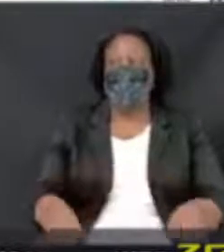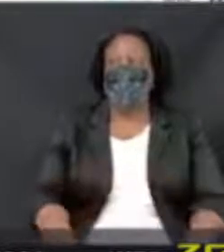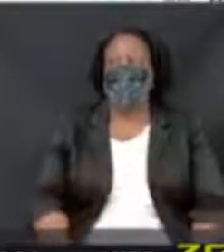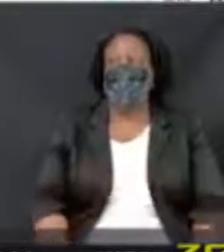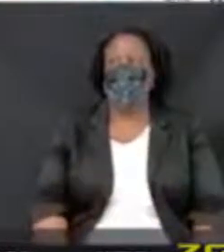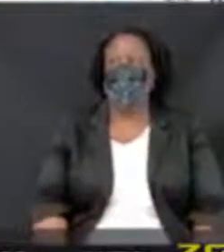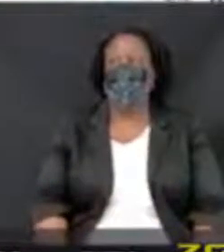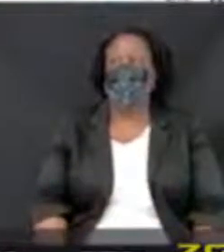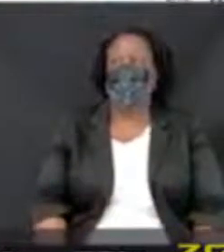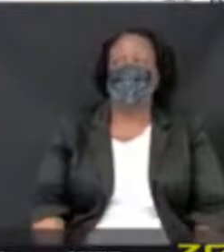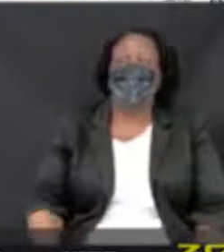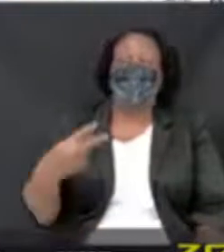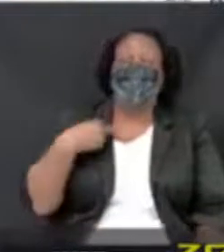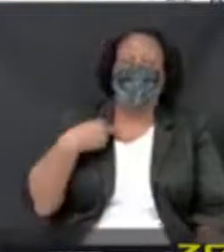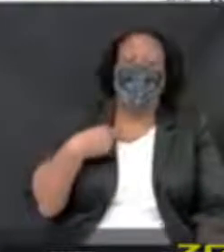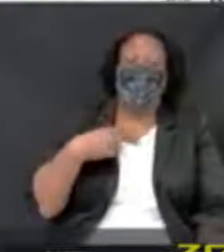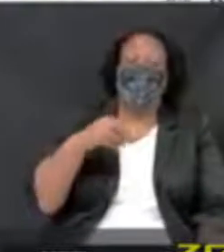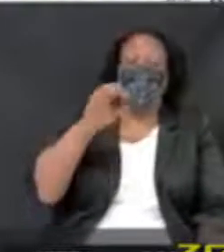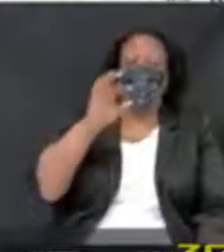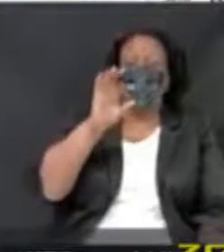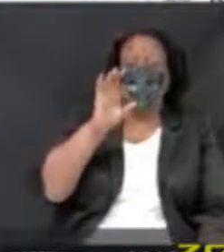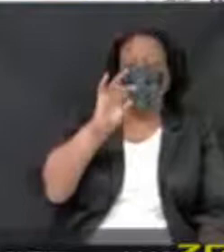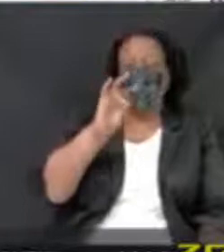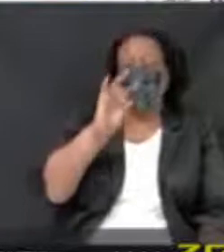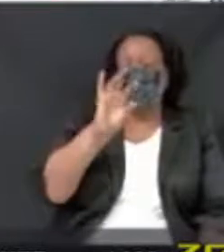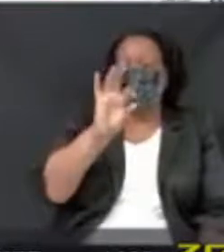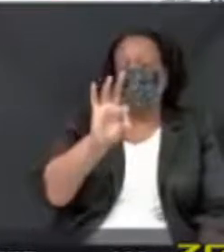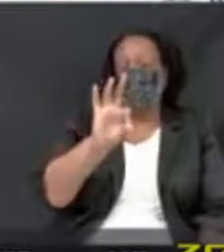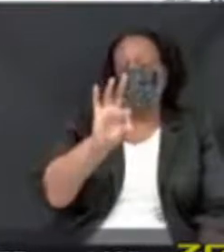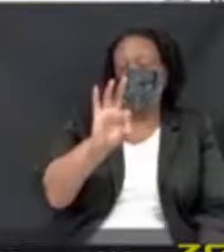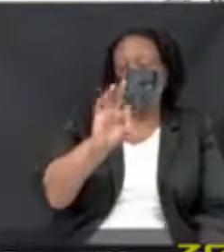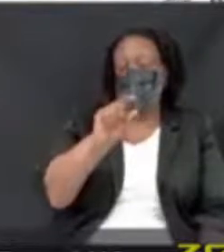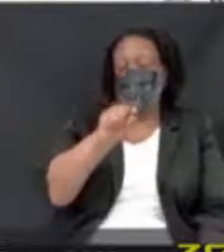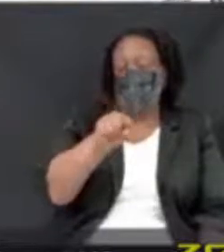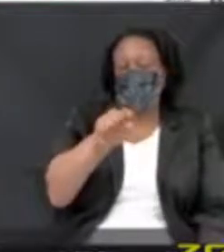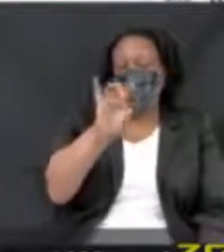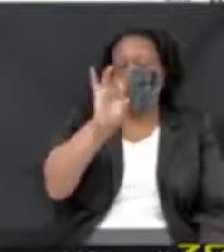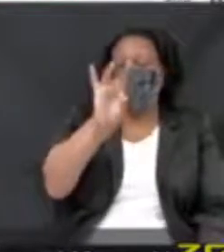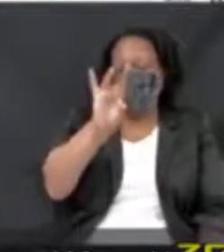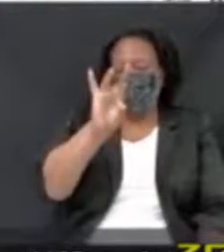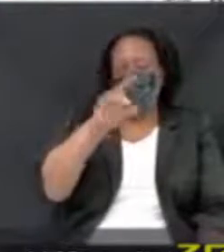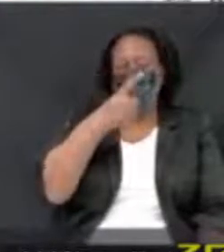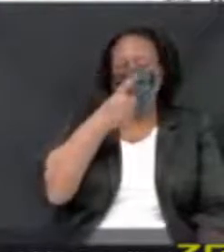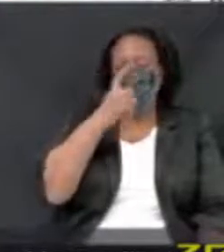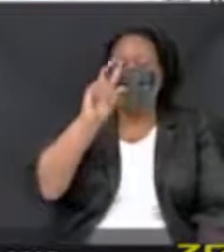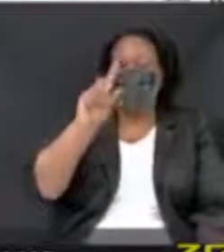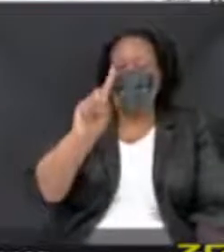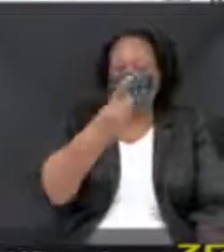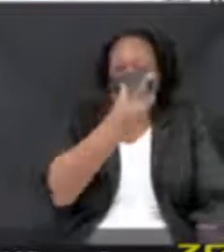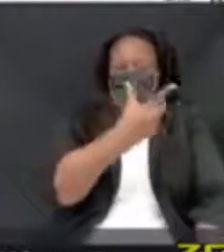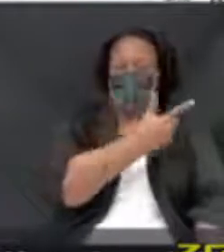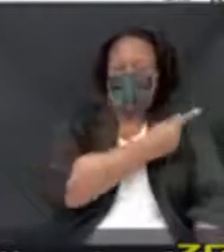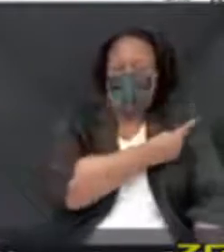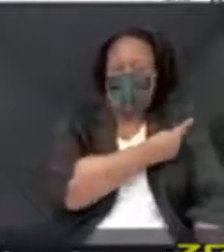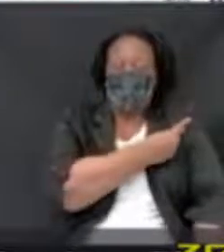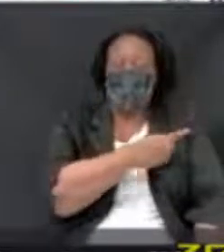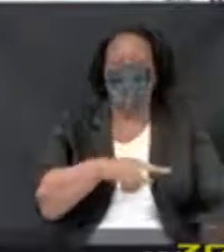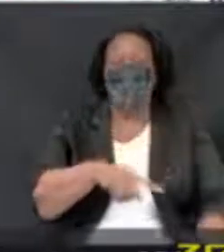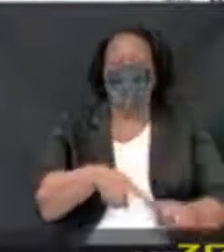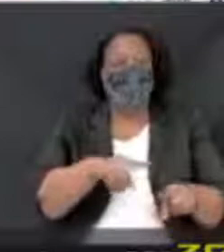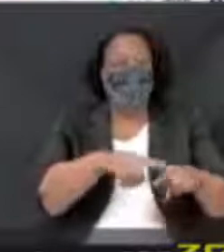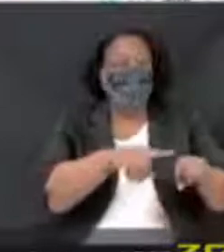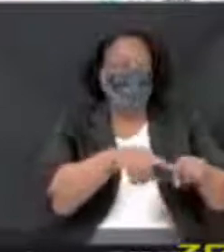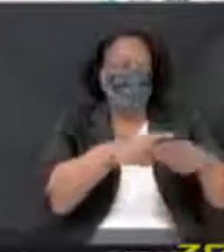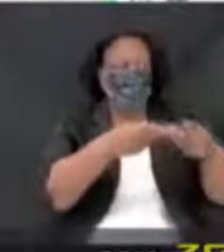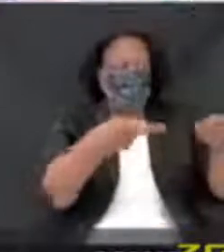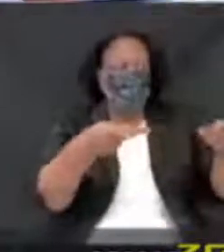had 79.8%. You can still have pockets of persons together that have a low vaccination rate,